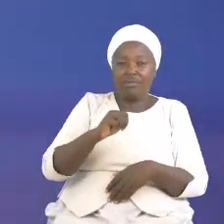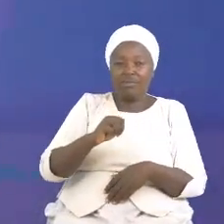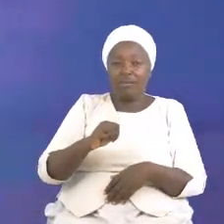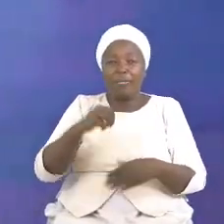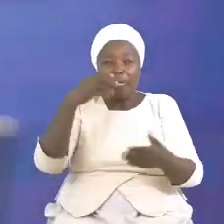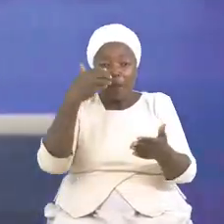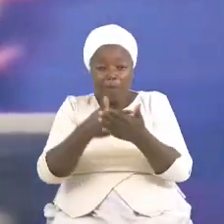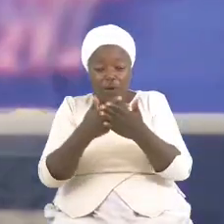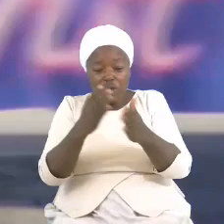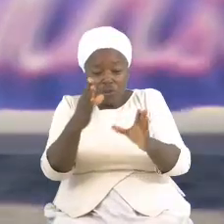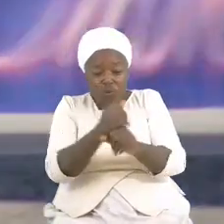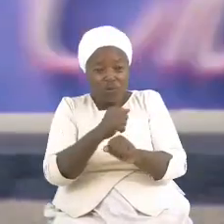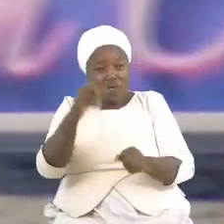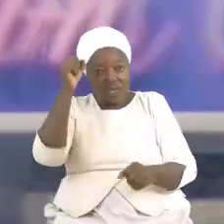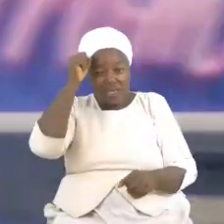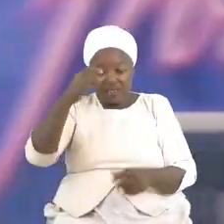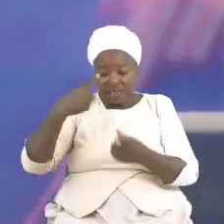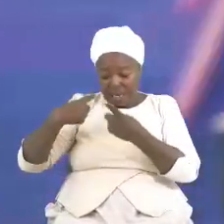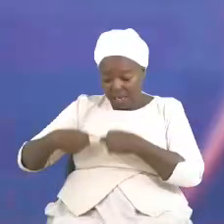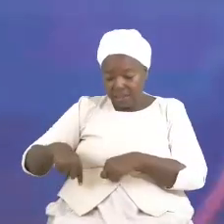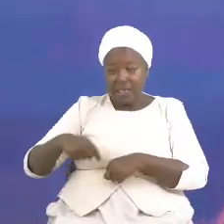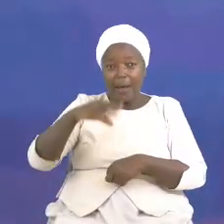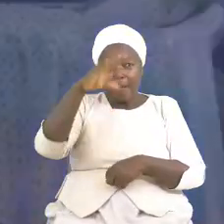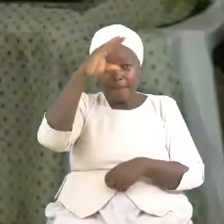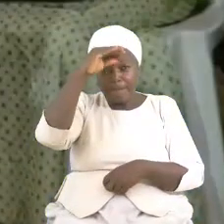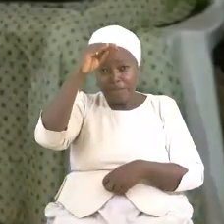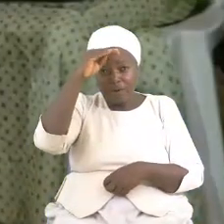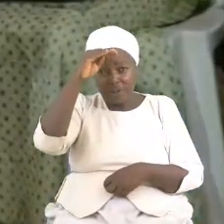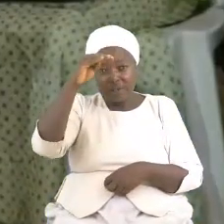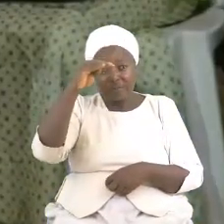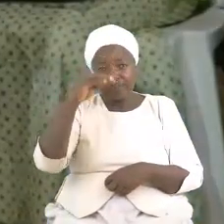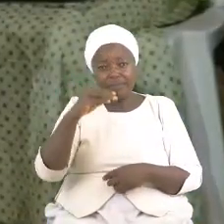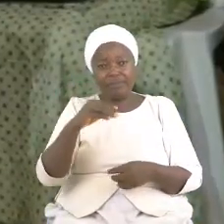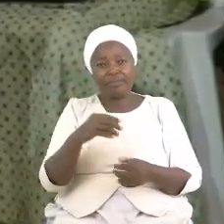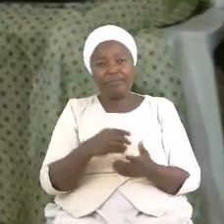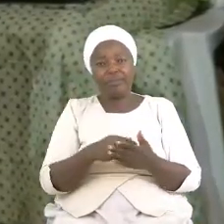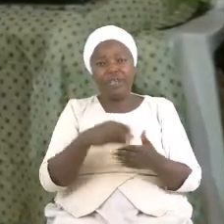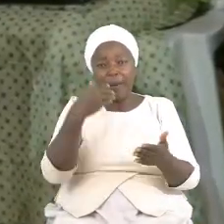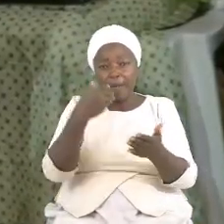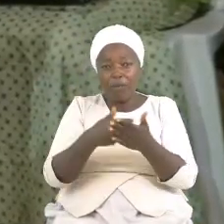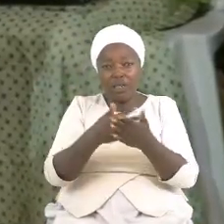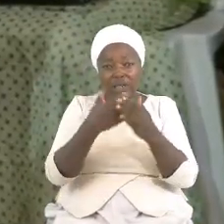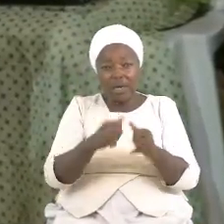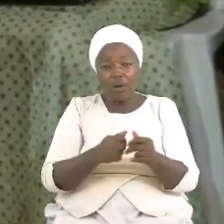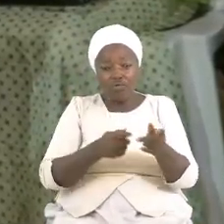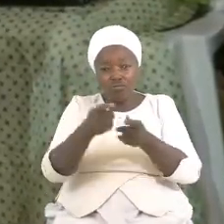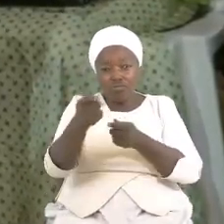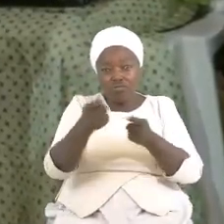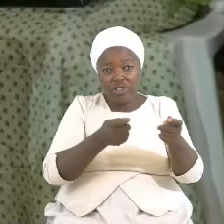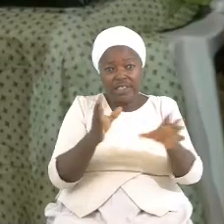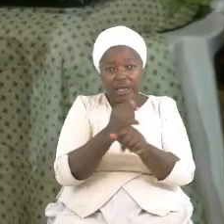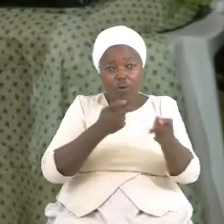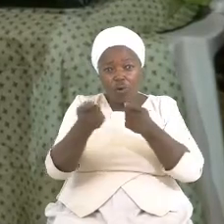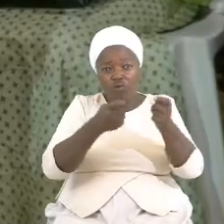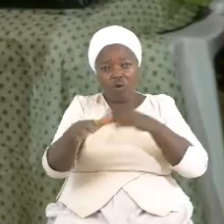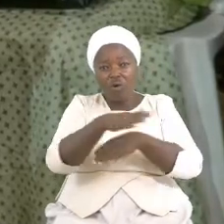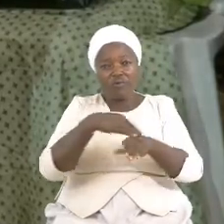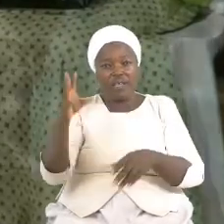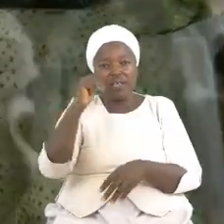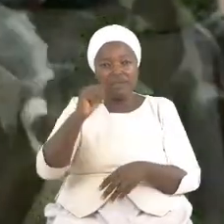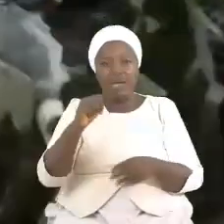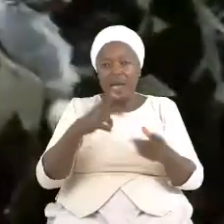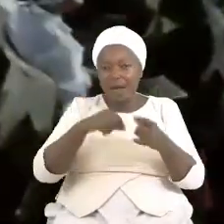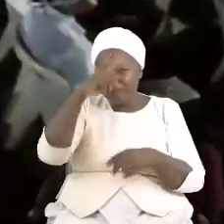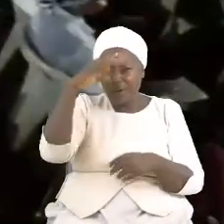his heart, and money ruled over him. And because of that,